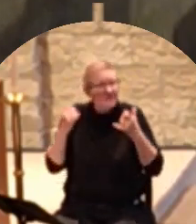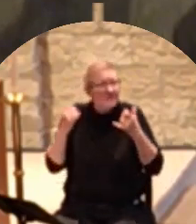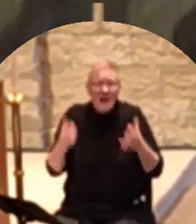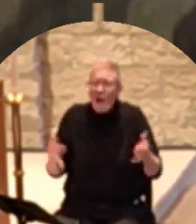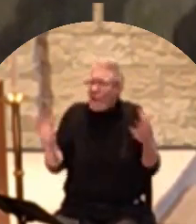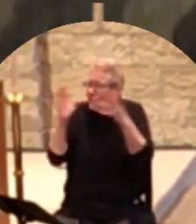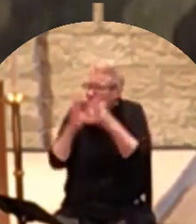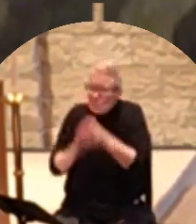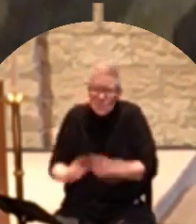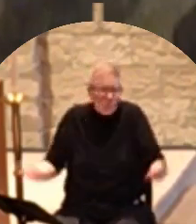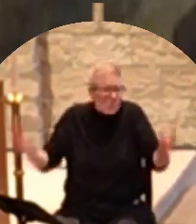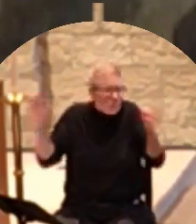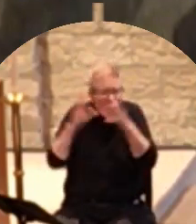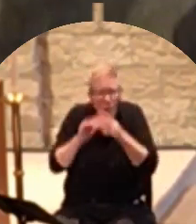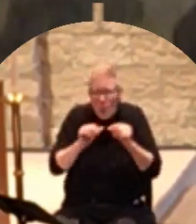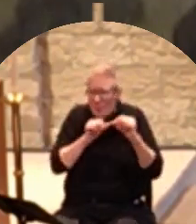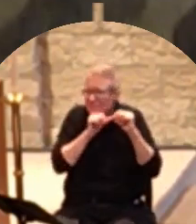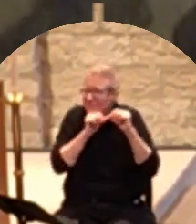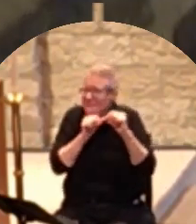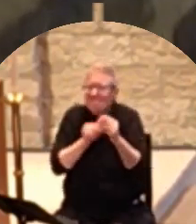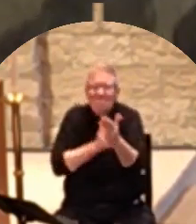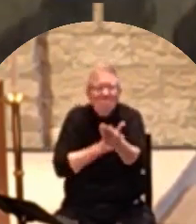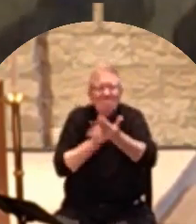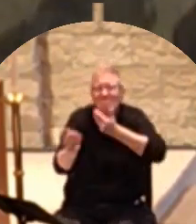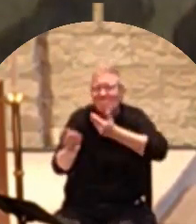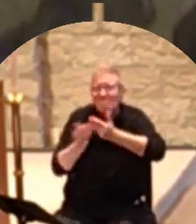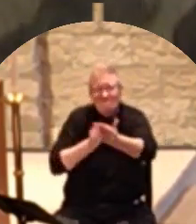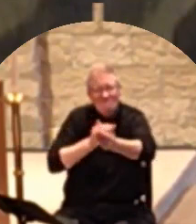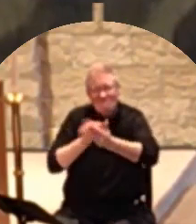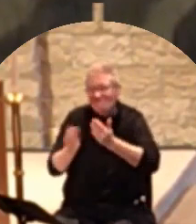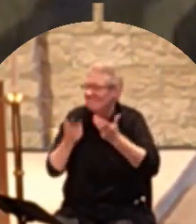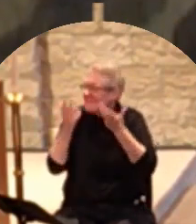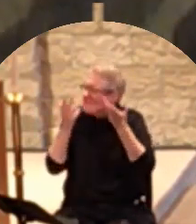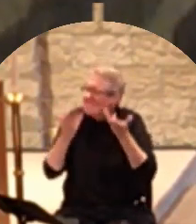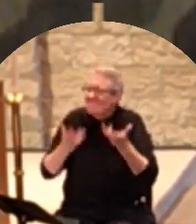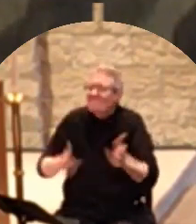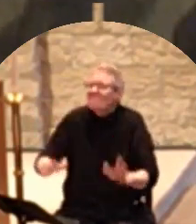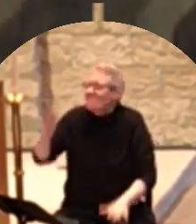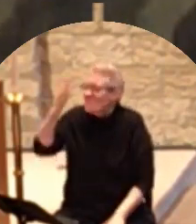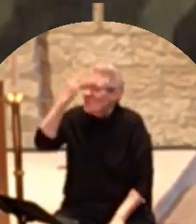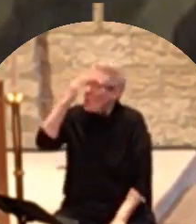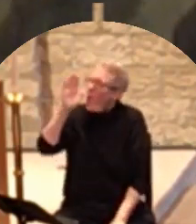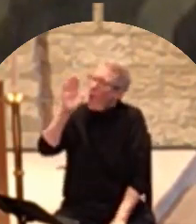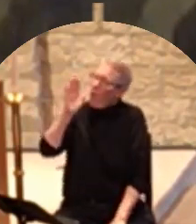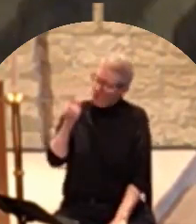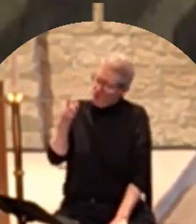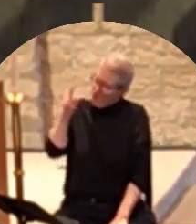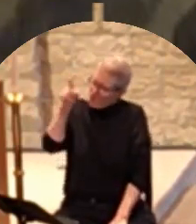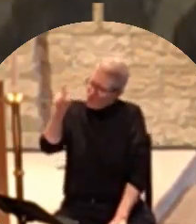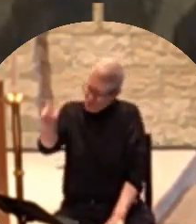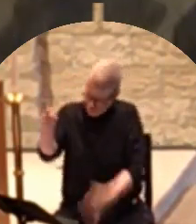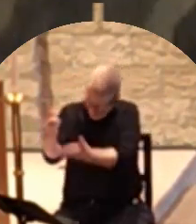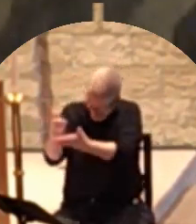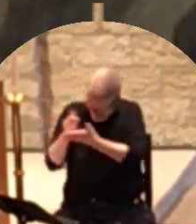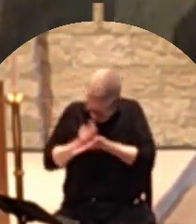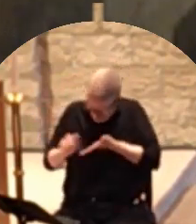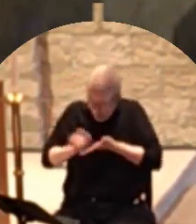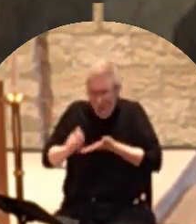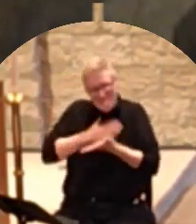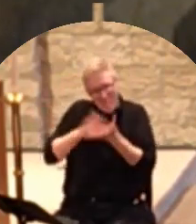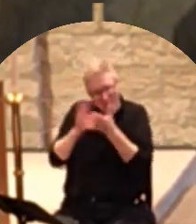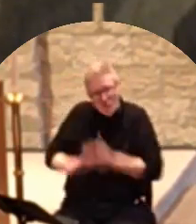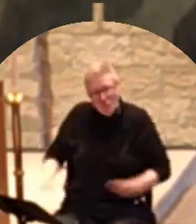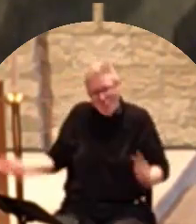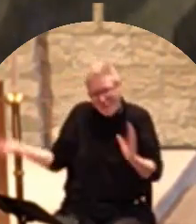stories end, I know you have rewritten mine. by being my friend.